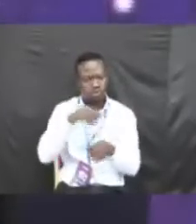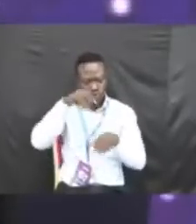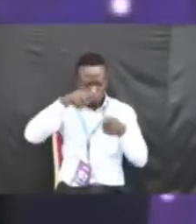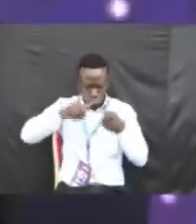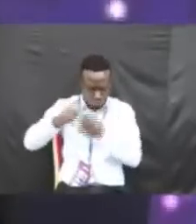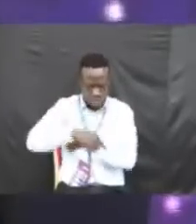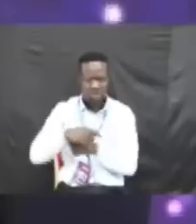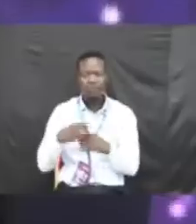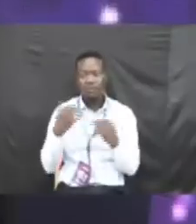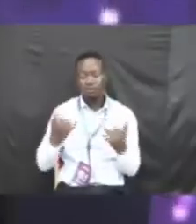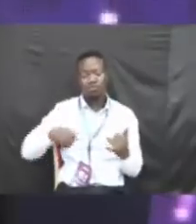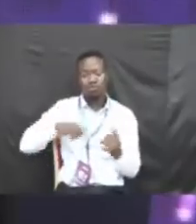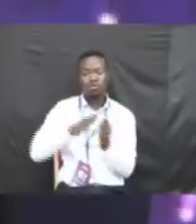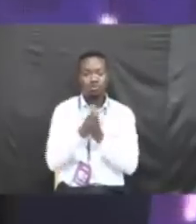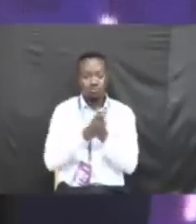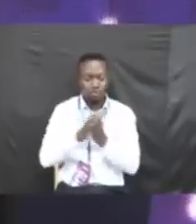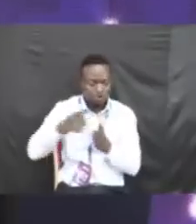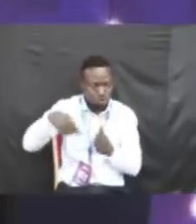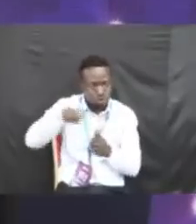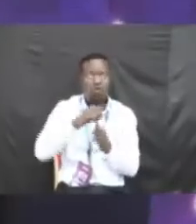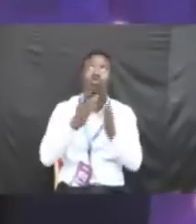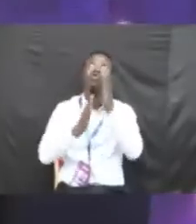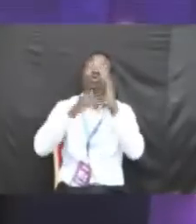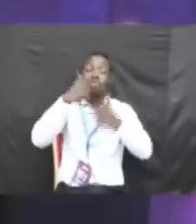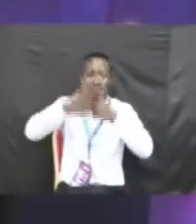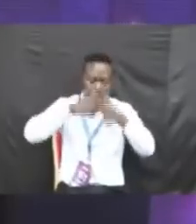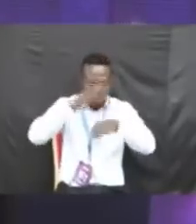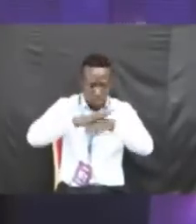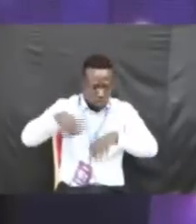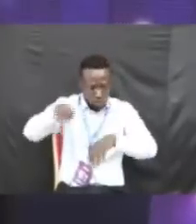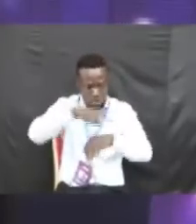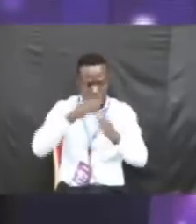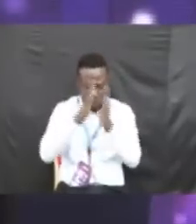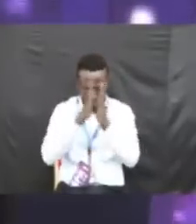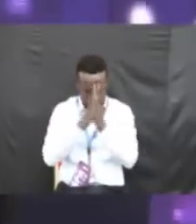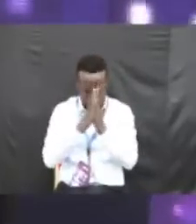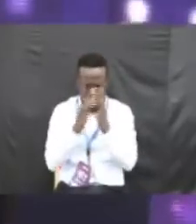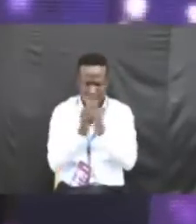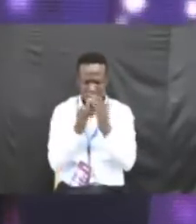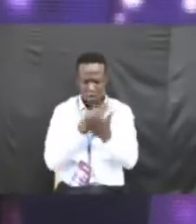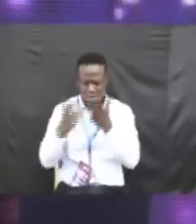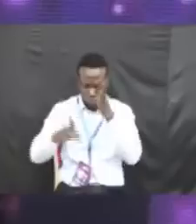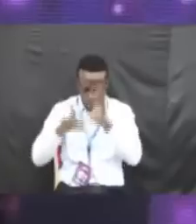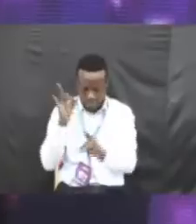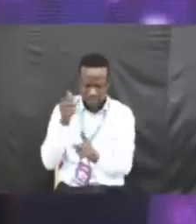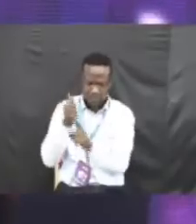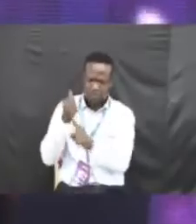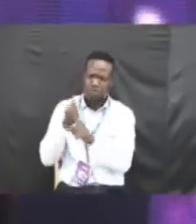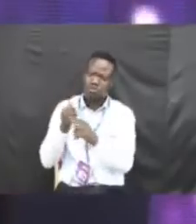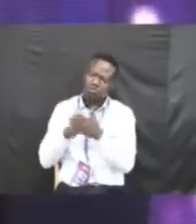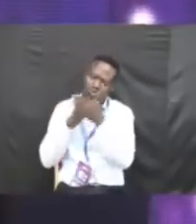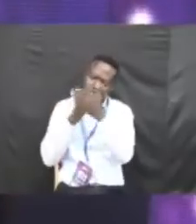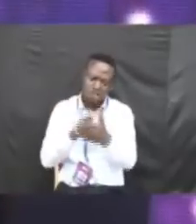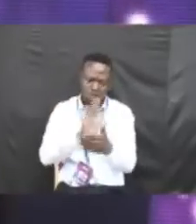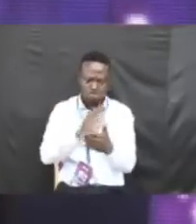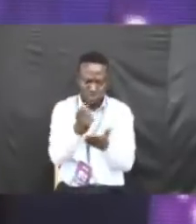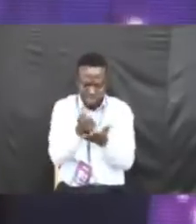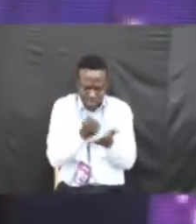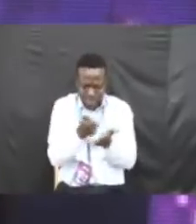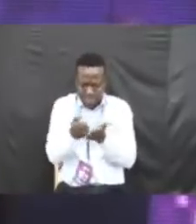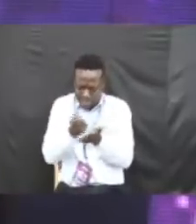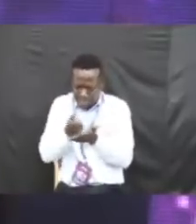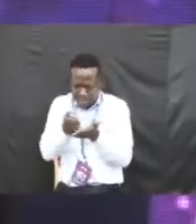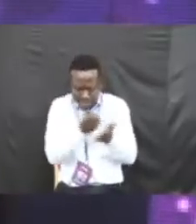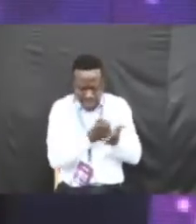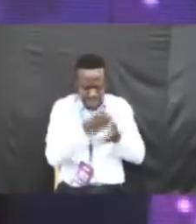day and we wish you all God's grace and pray that the Holy Spirit will lead your discussions